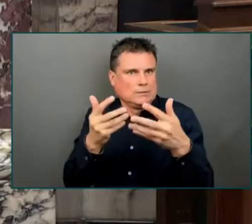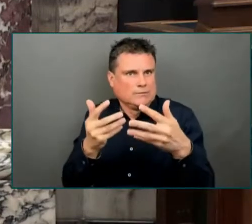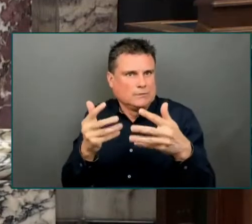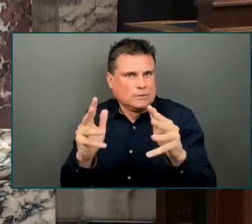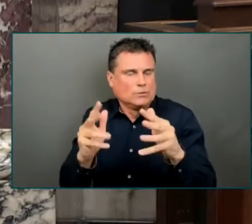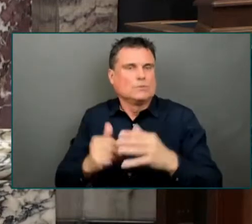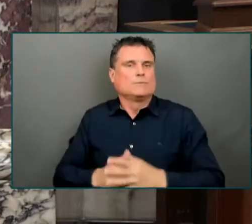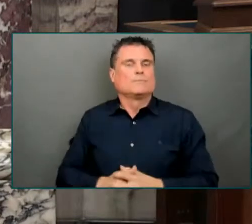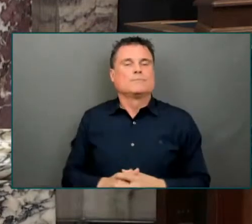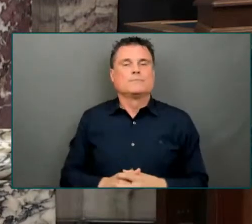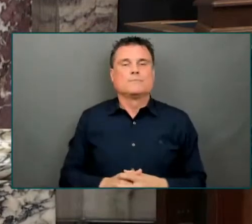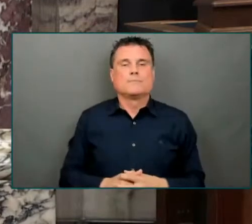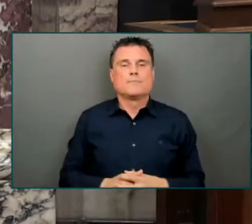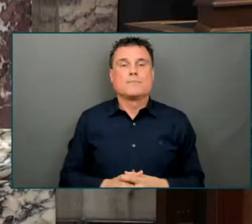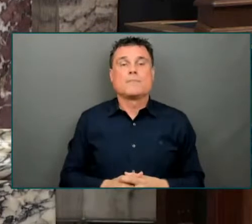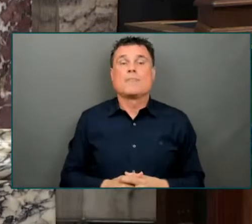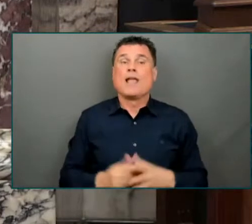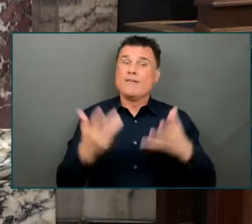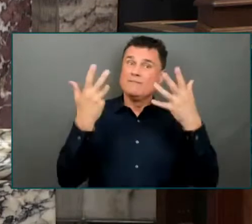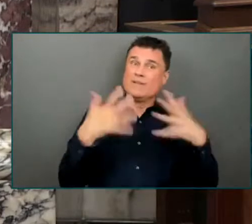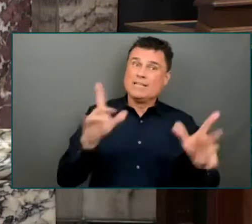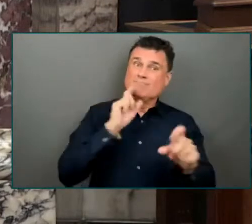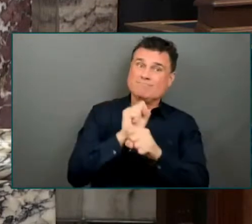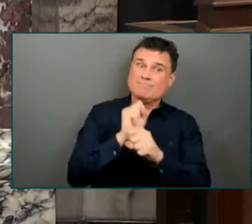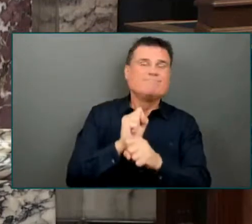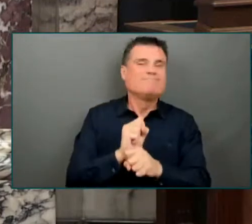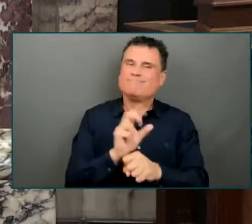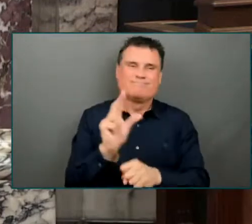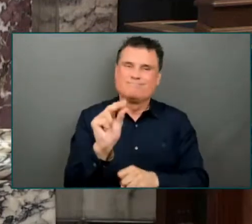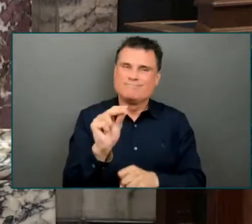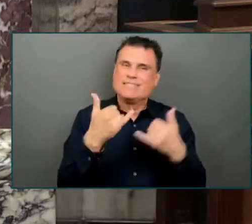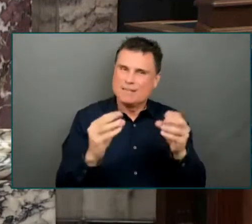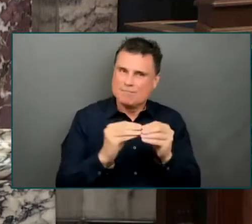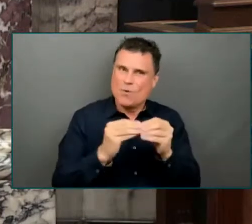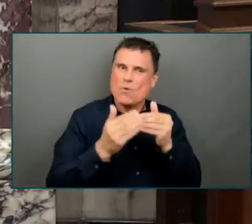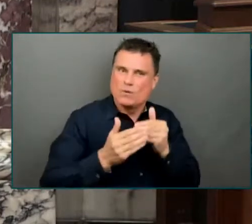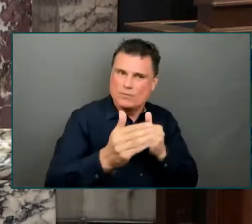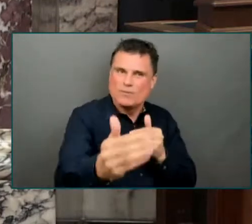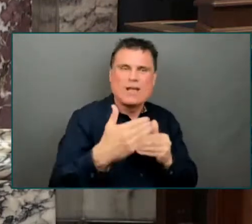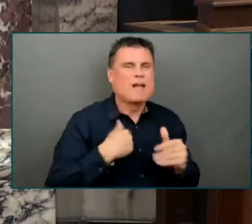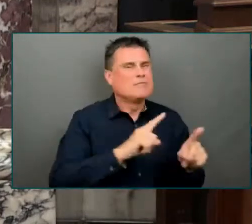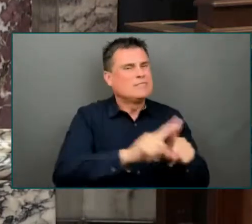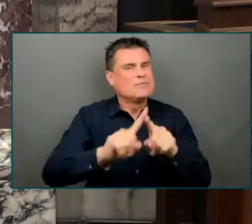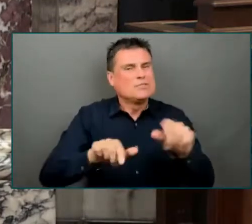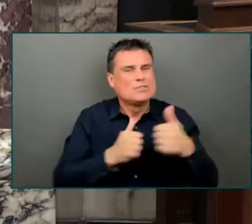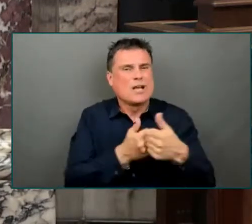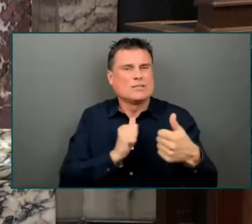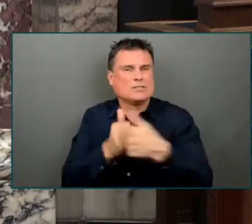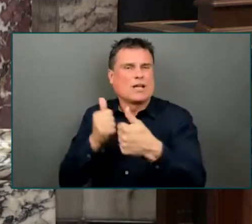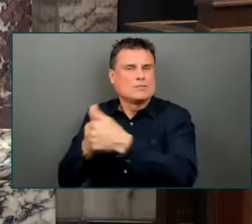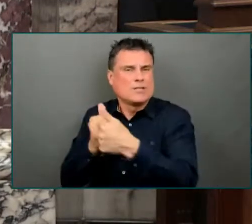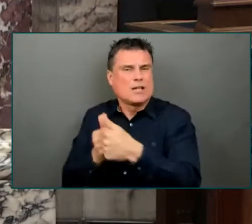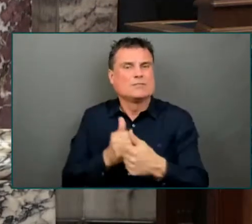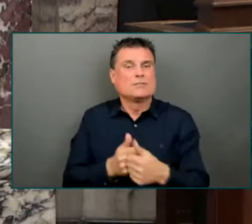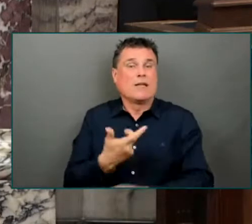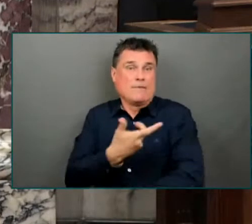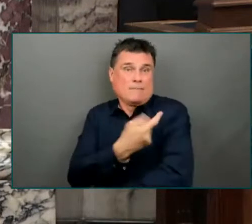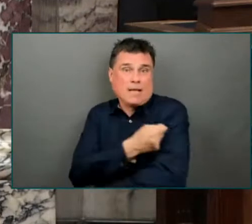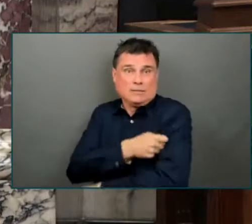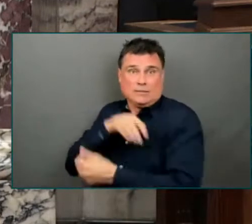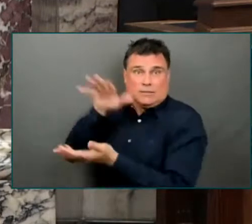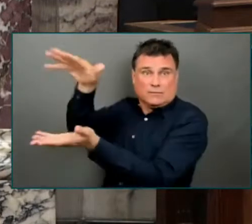supply delays to the risk of new variants. The pandemic demands much from all of